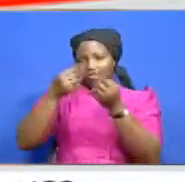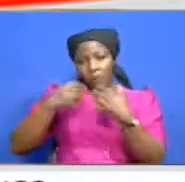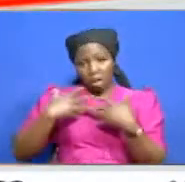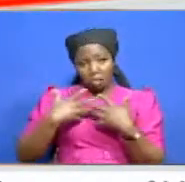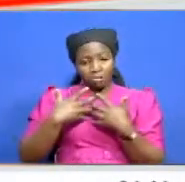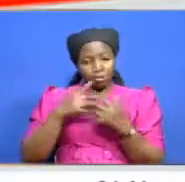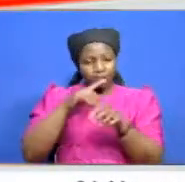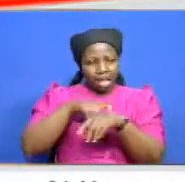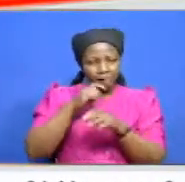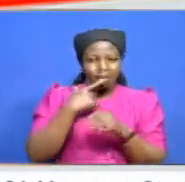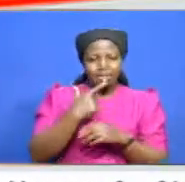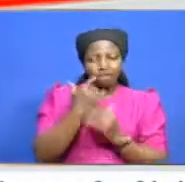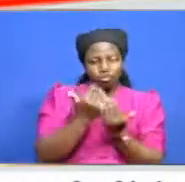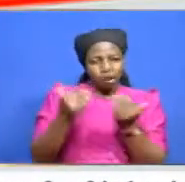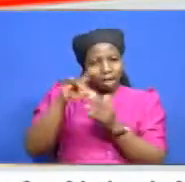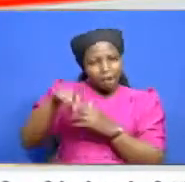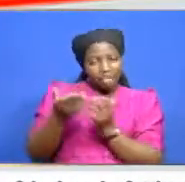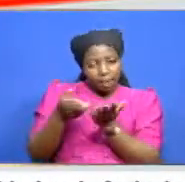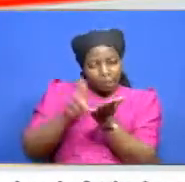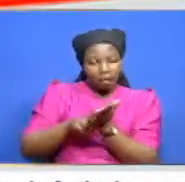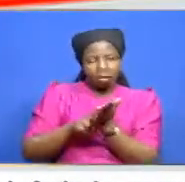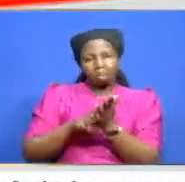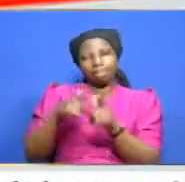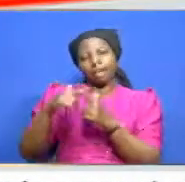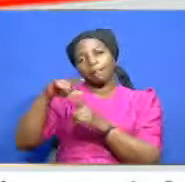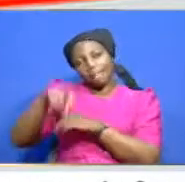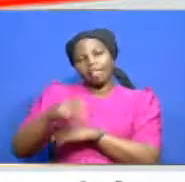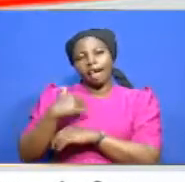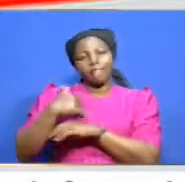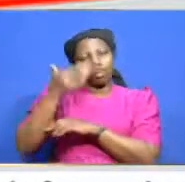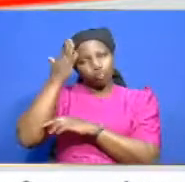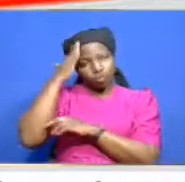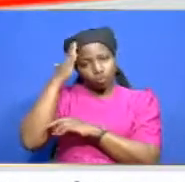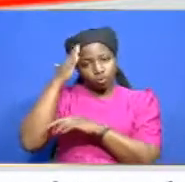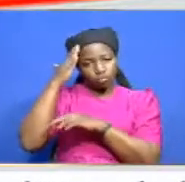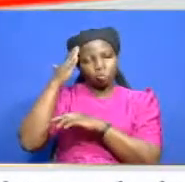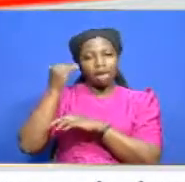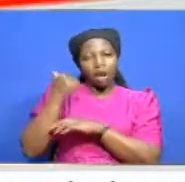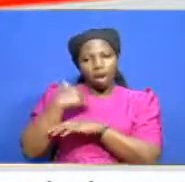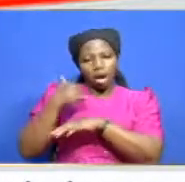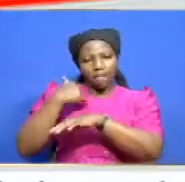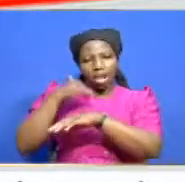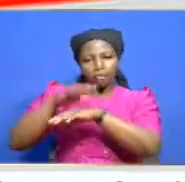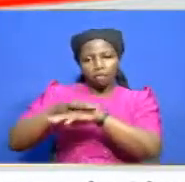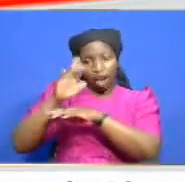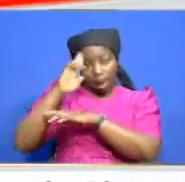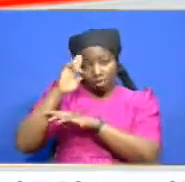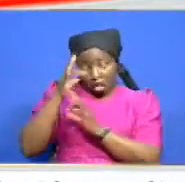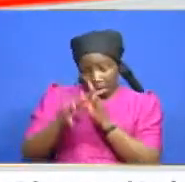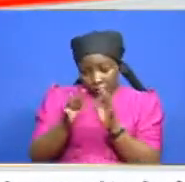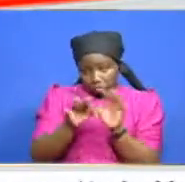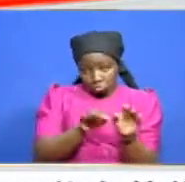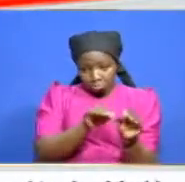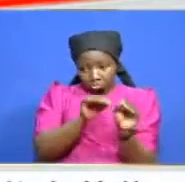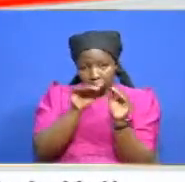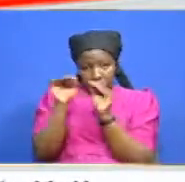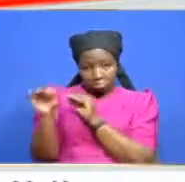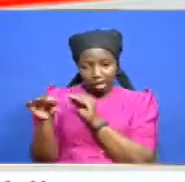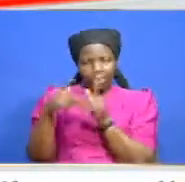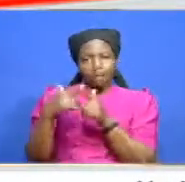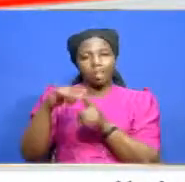repeating with a very good reason. Yeah? If we have to transition, we look at how best can we transition. But